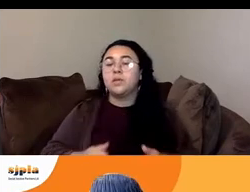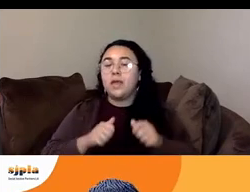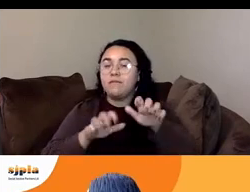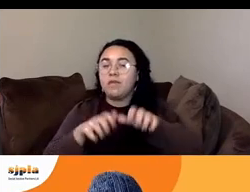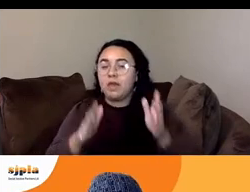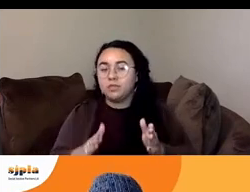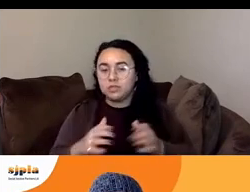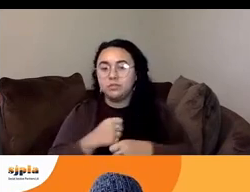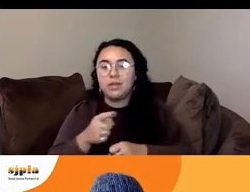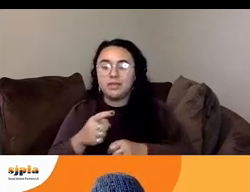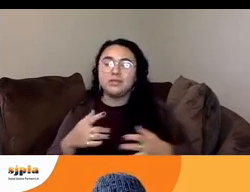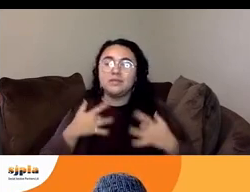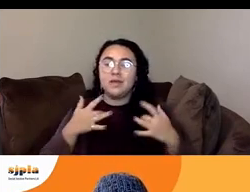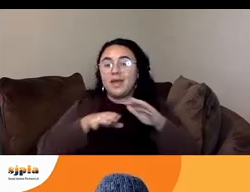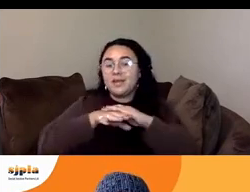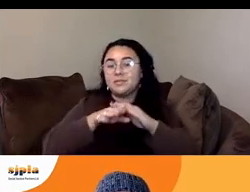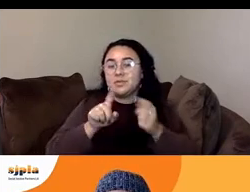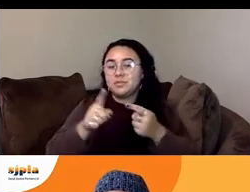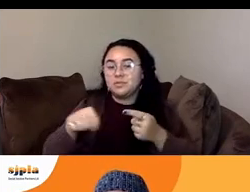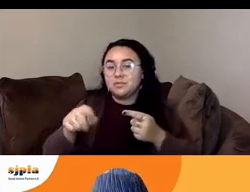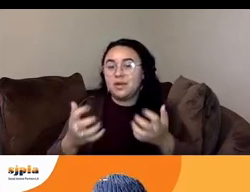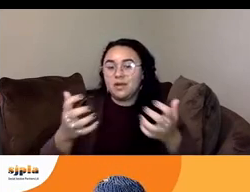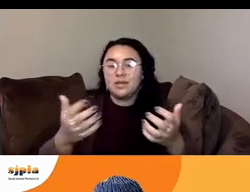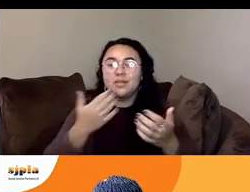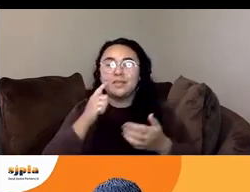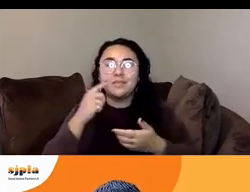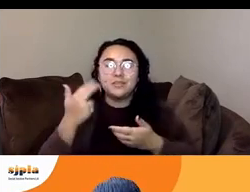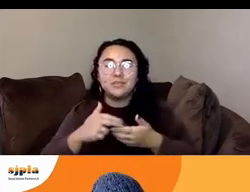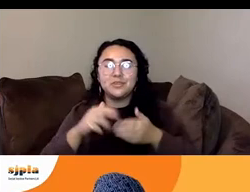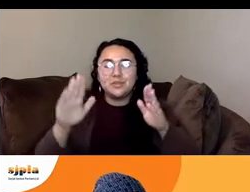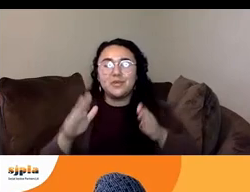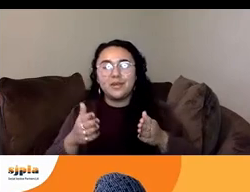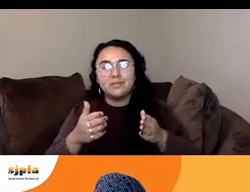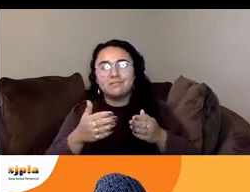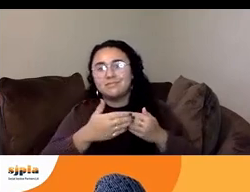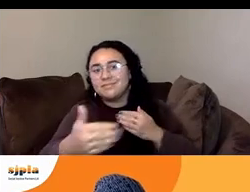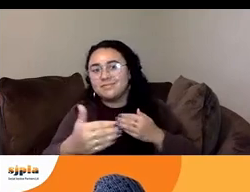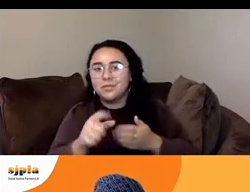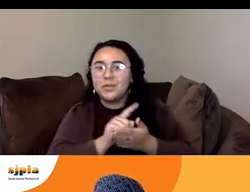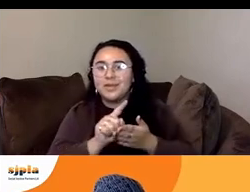audience. Thank you again for joining us and have a great rest of your week. Appreciate y'all.